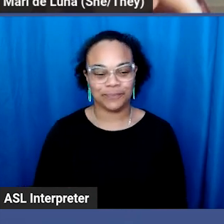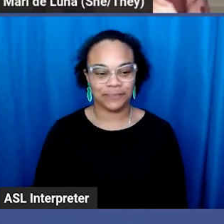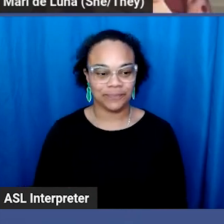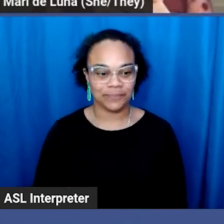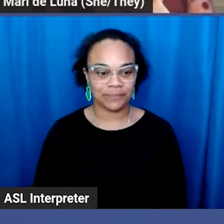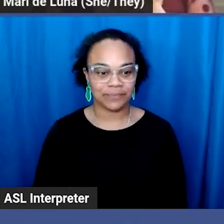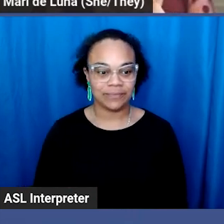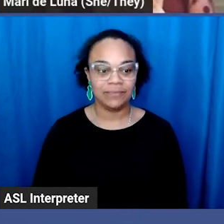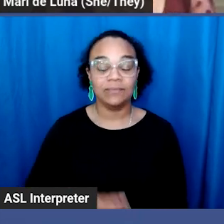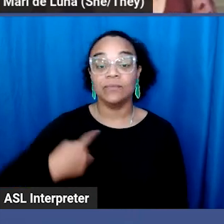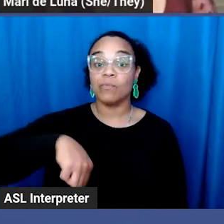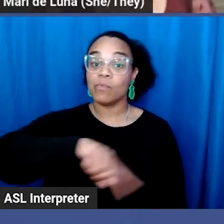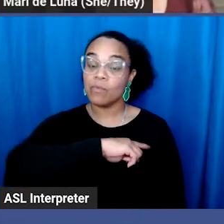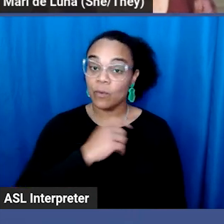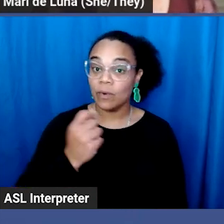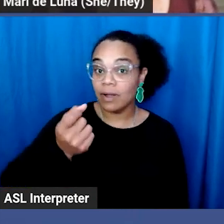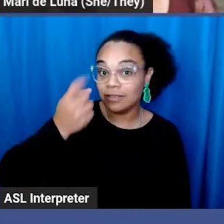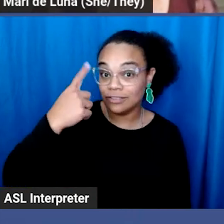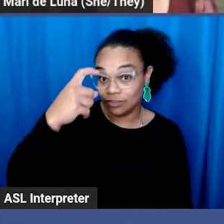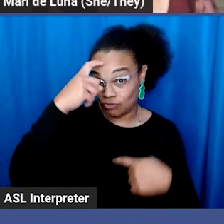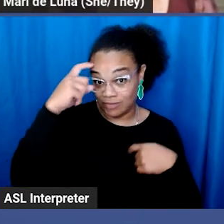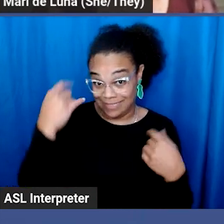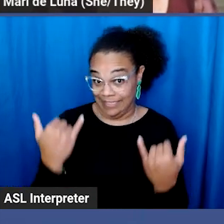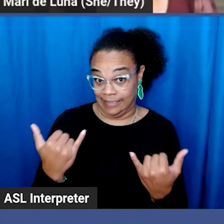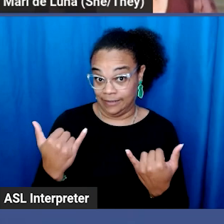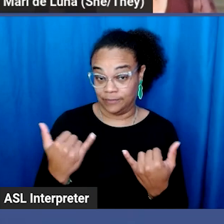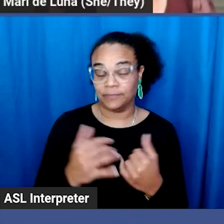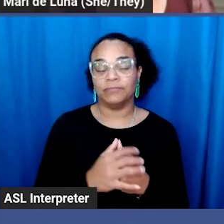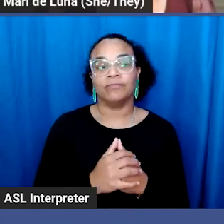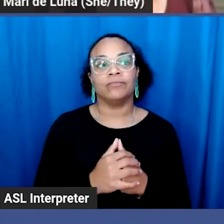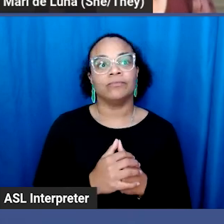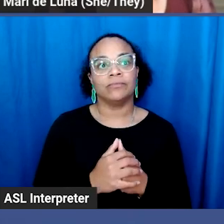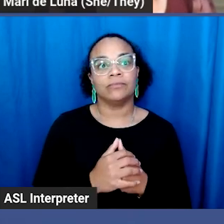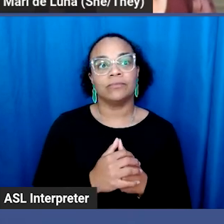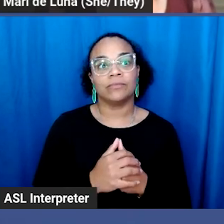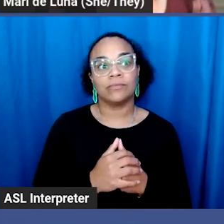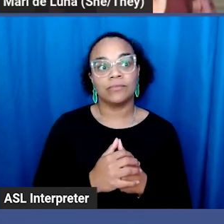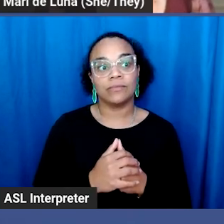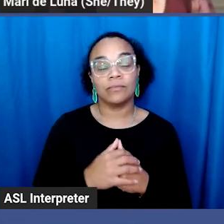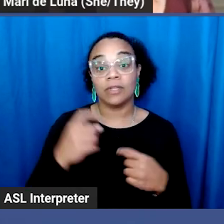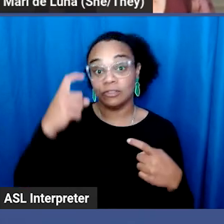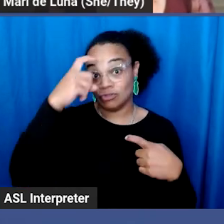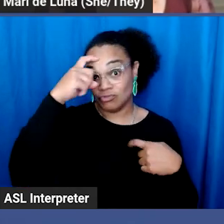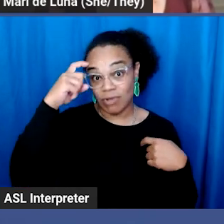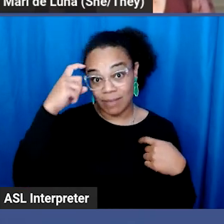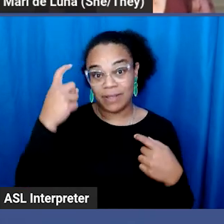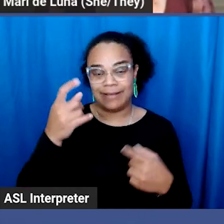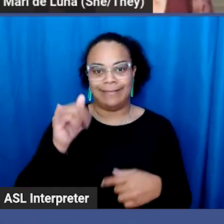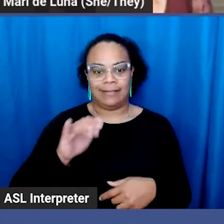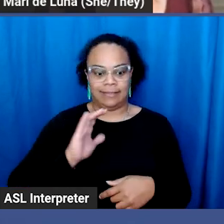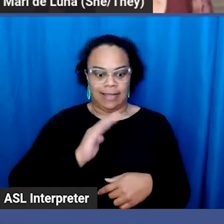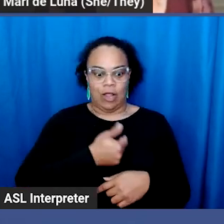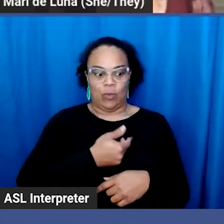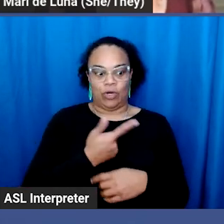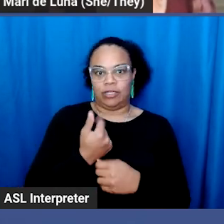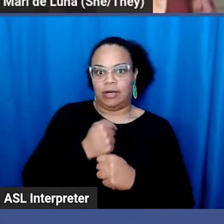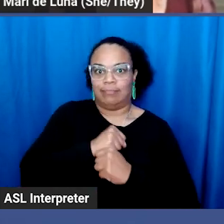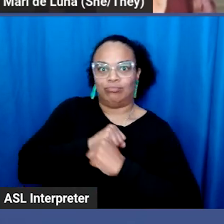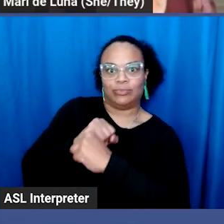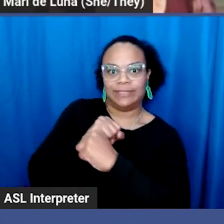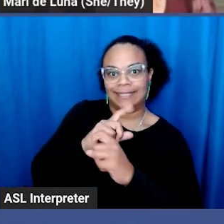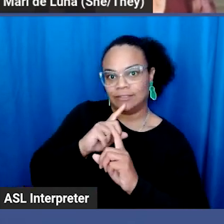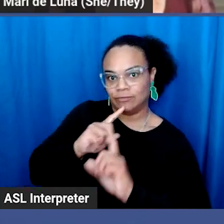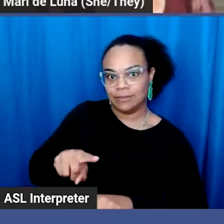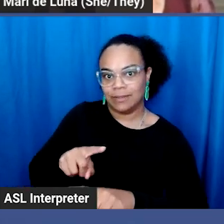And so as we understand trauma, trauma is a protective response. It's how the